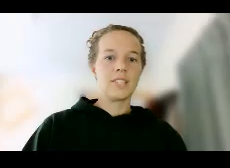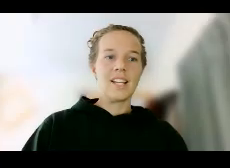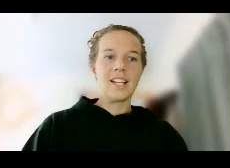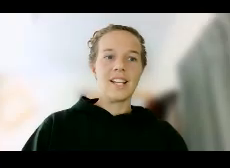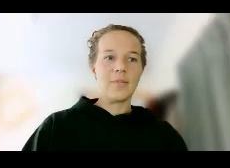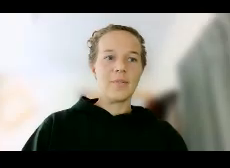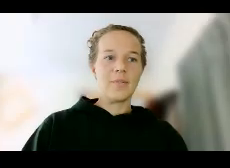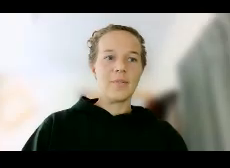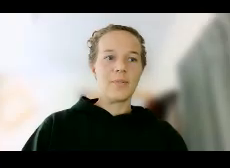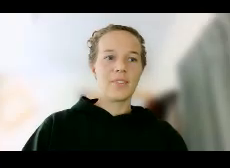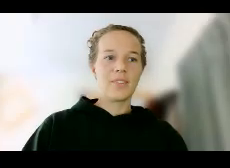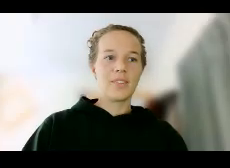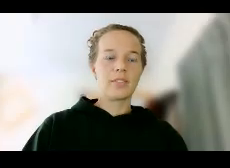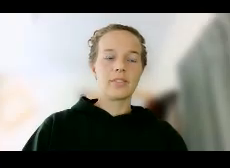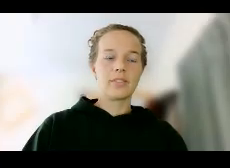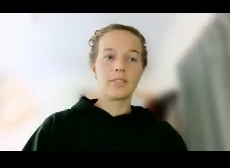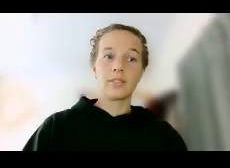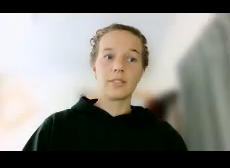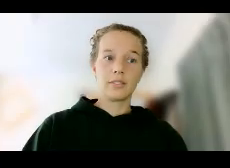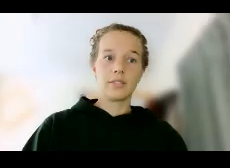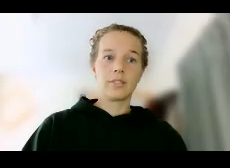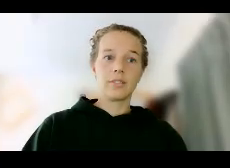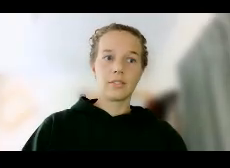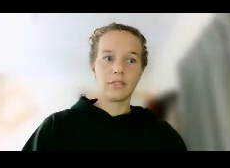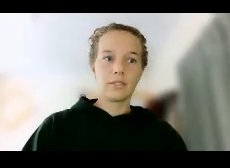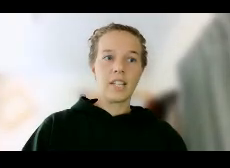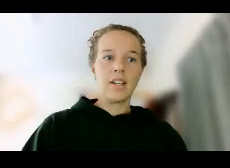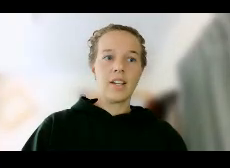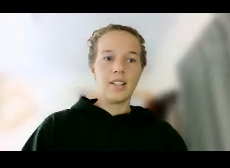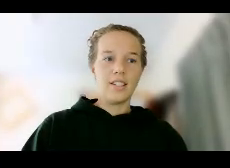Yeah, it's a really impressive system.